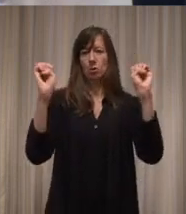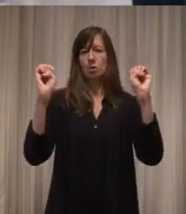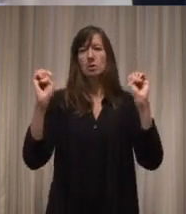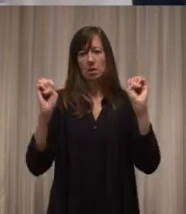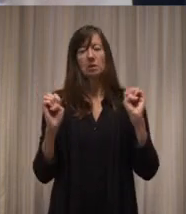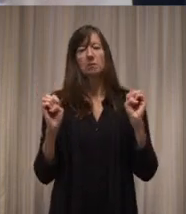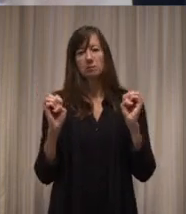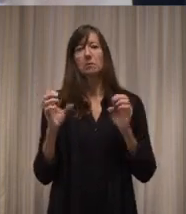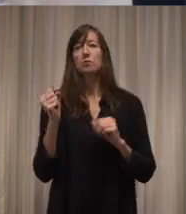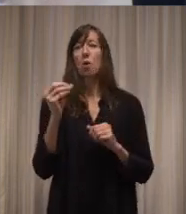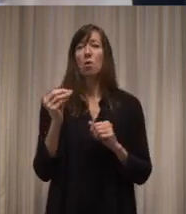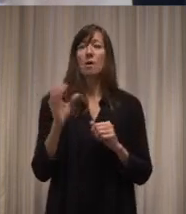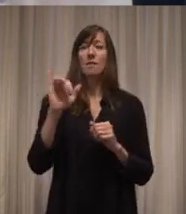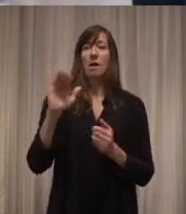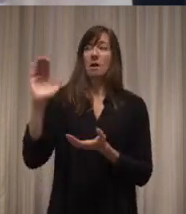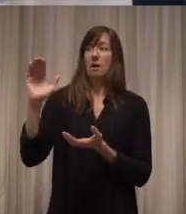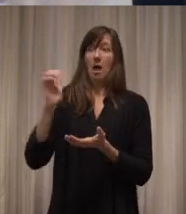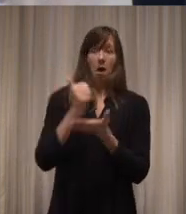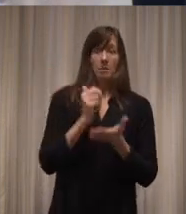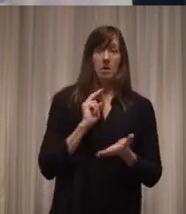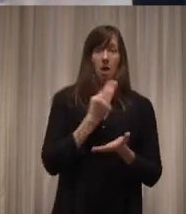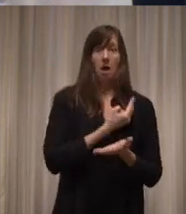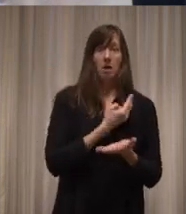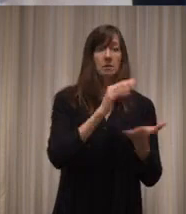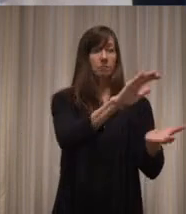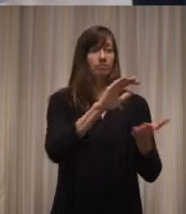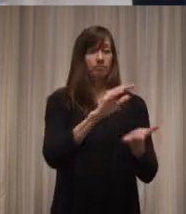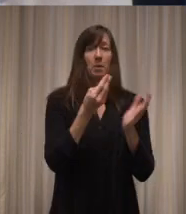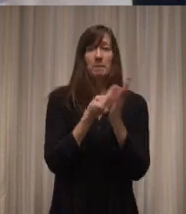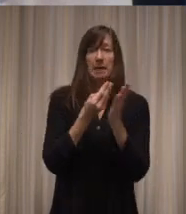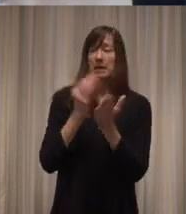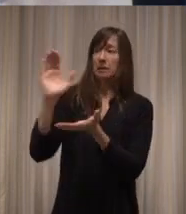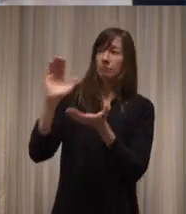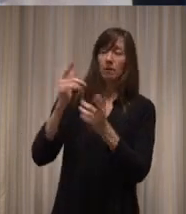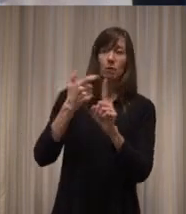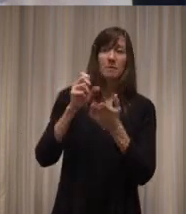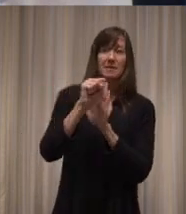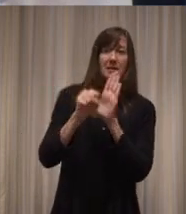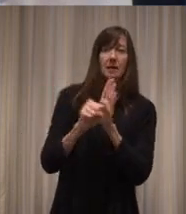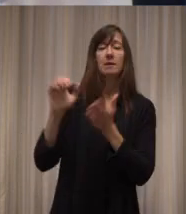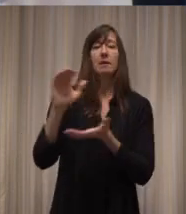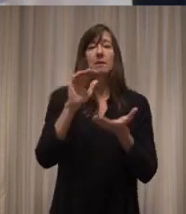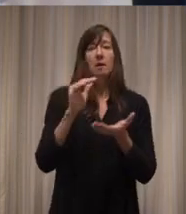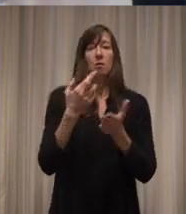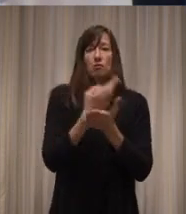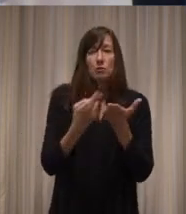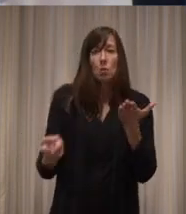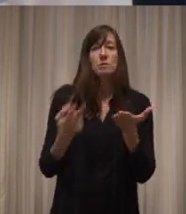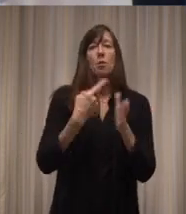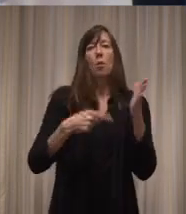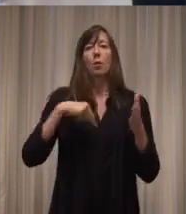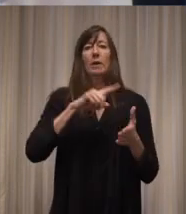to secure funding as needed, to meet that emergency response. The state was also great in providing additional equipment